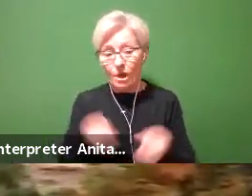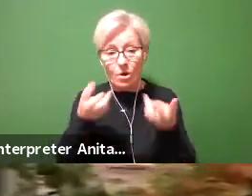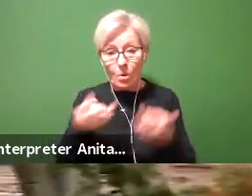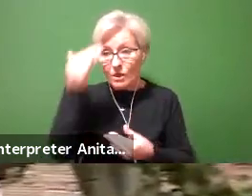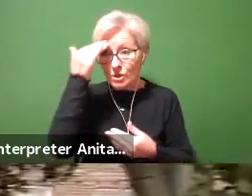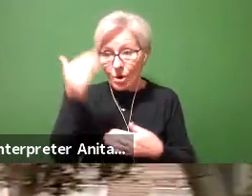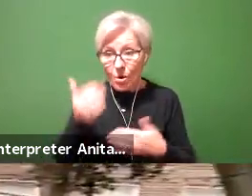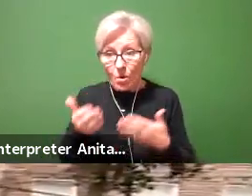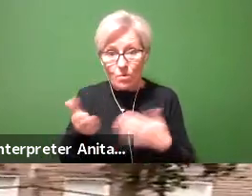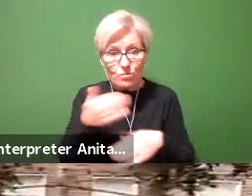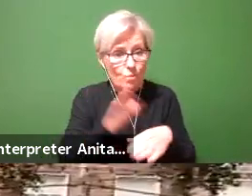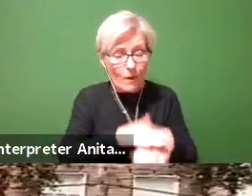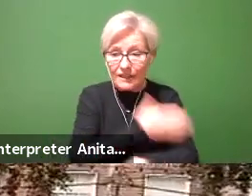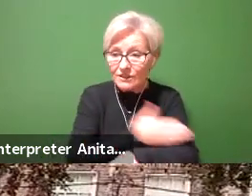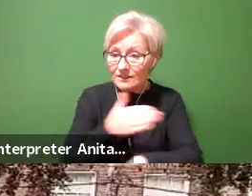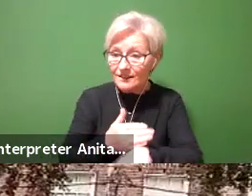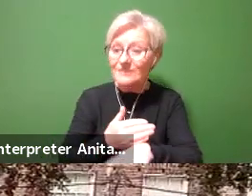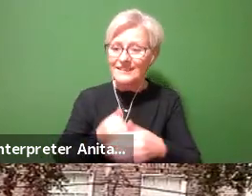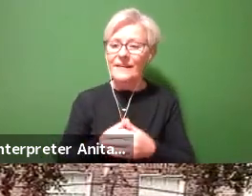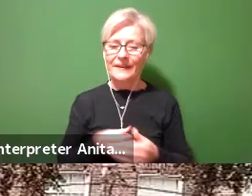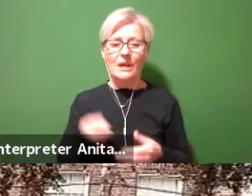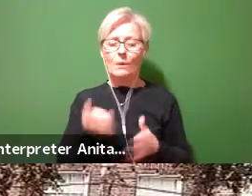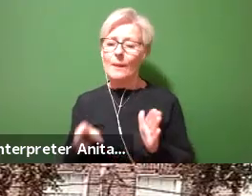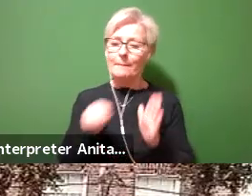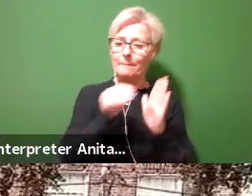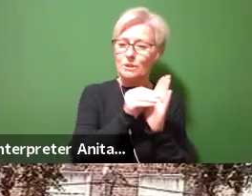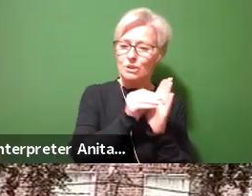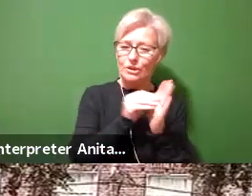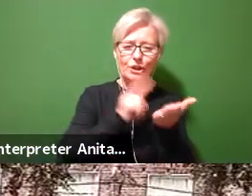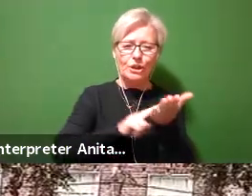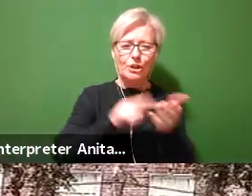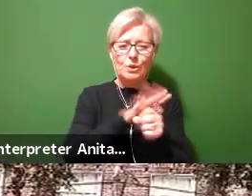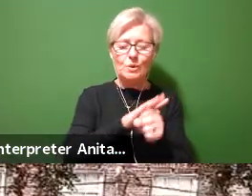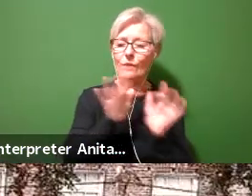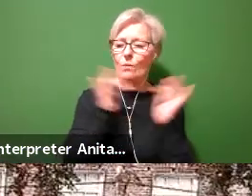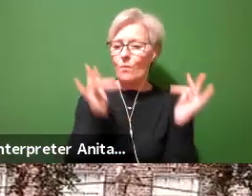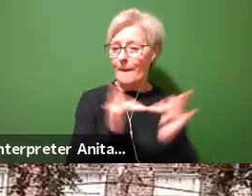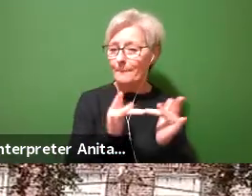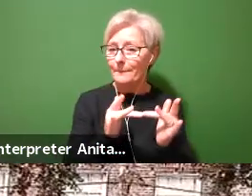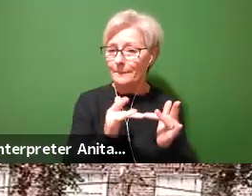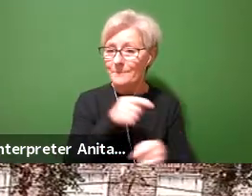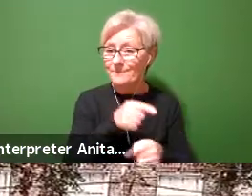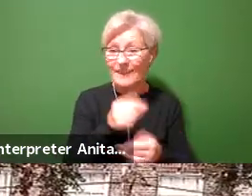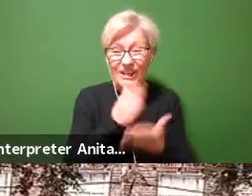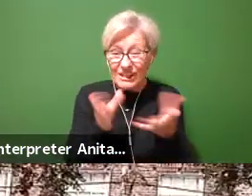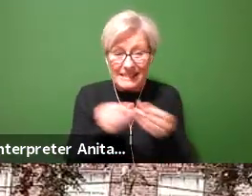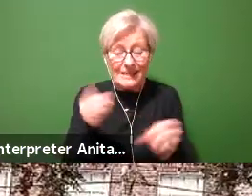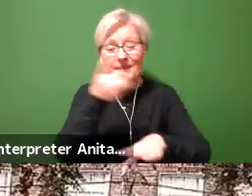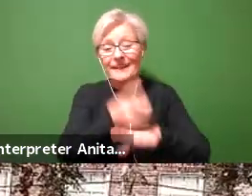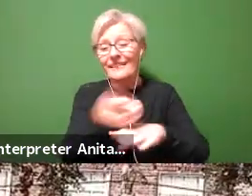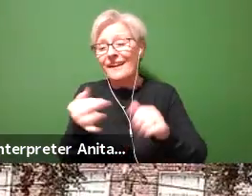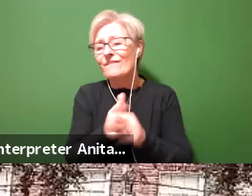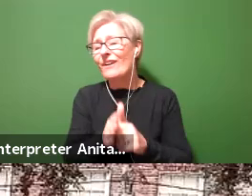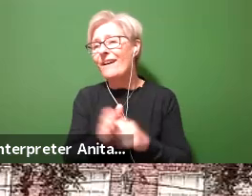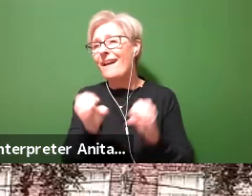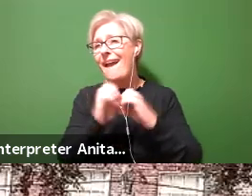will post some useful websites in the emails that follow after this webinar. There is something out there for everyone, regardless of